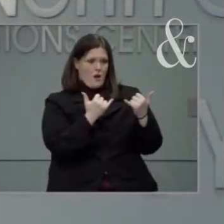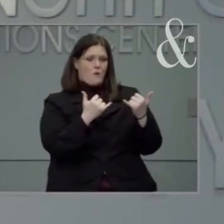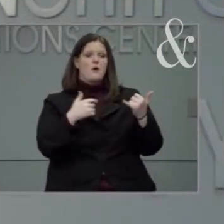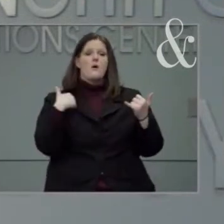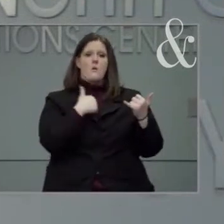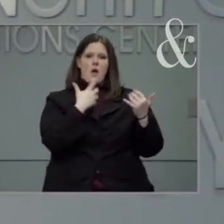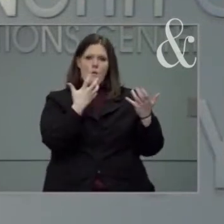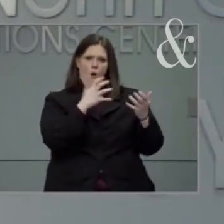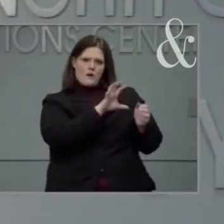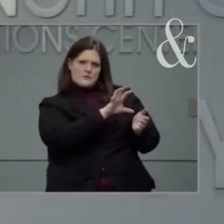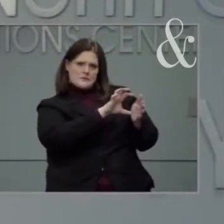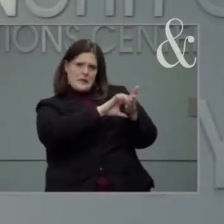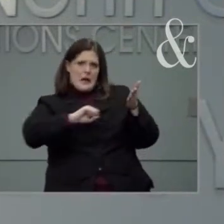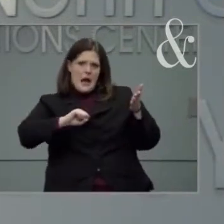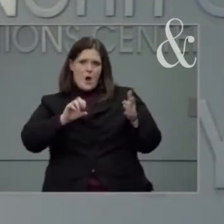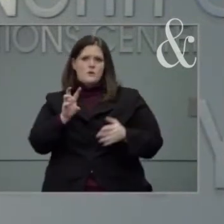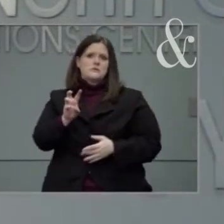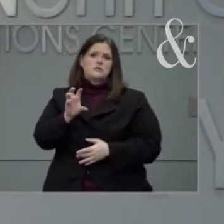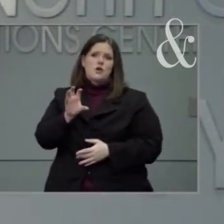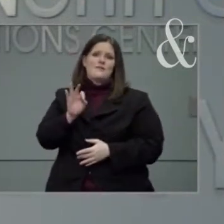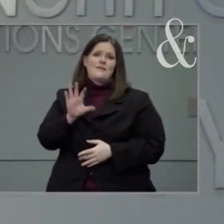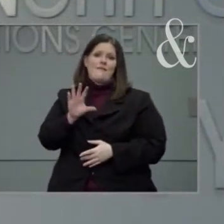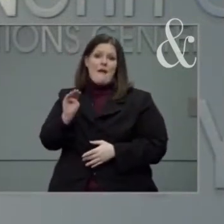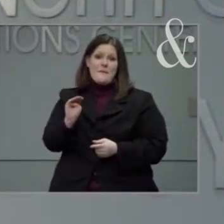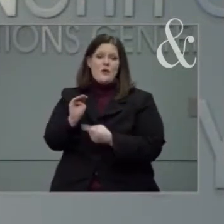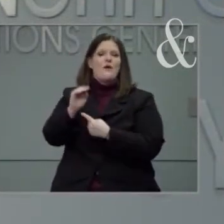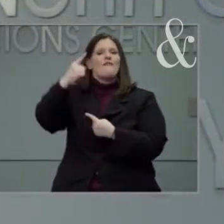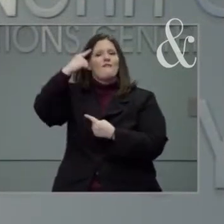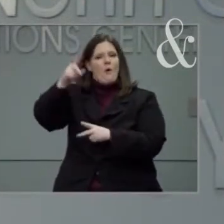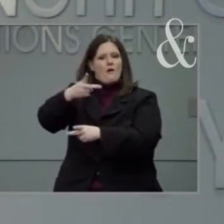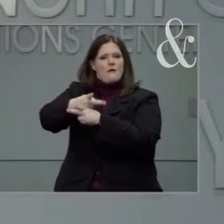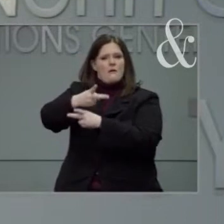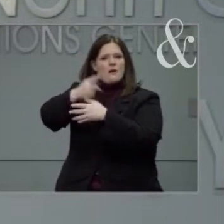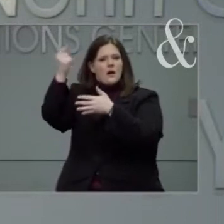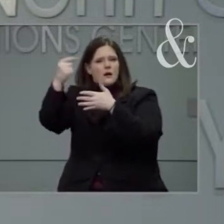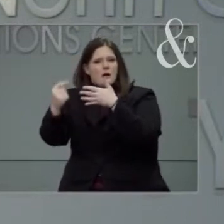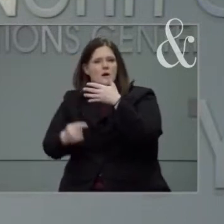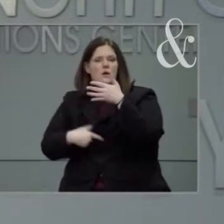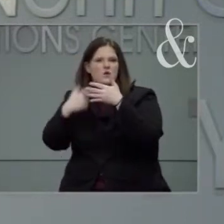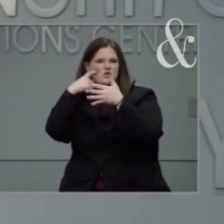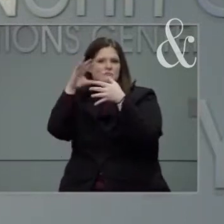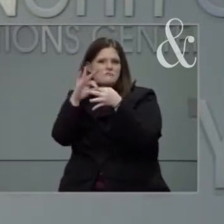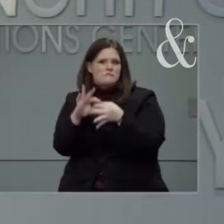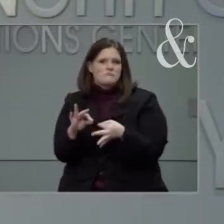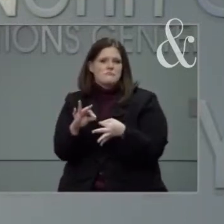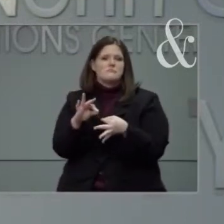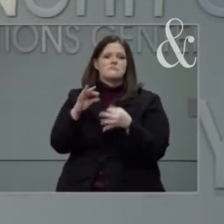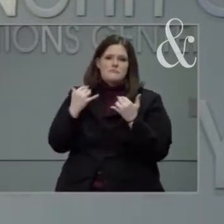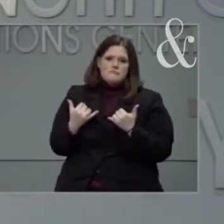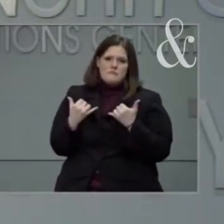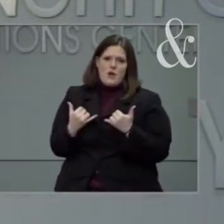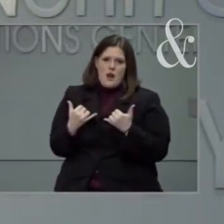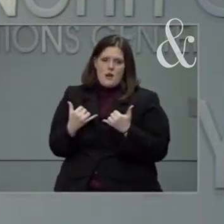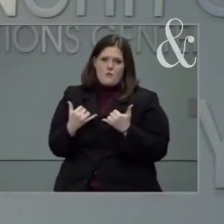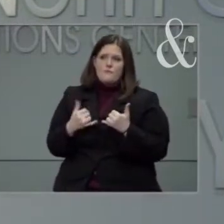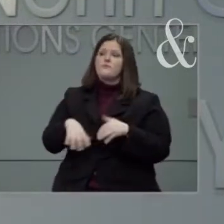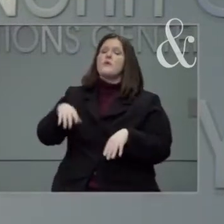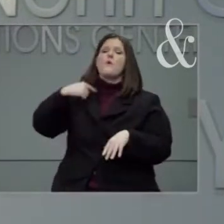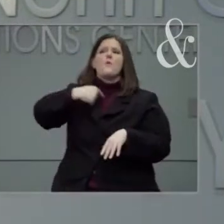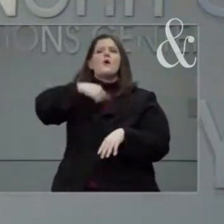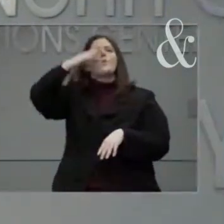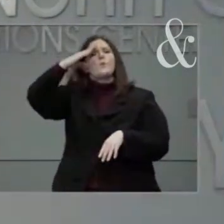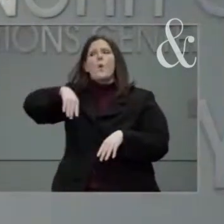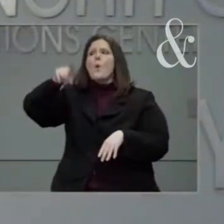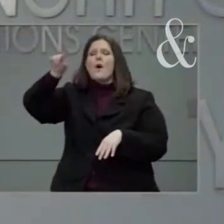together this package recognizing that the federal stimulus package covers a lot of things, but there are a handful of donut hole areas